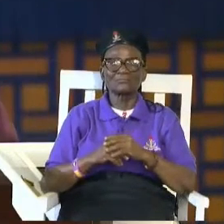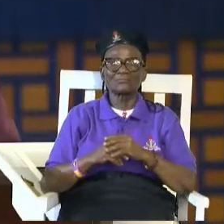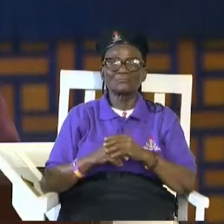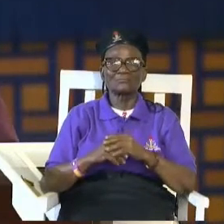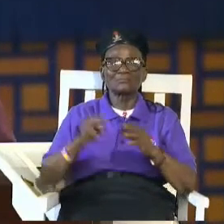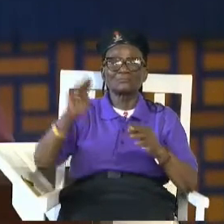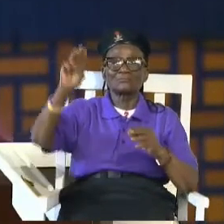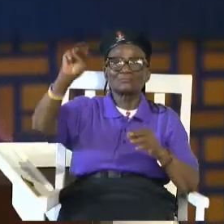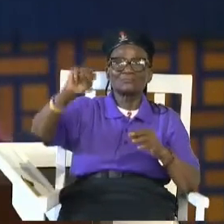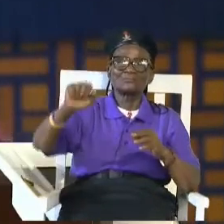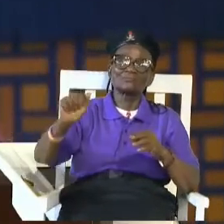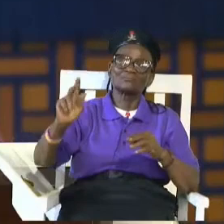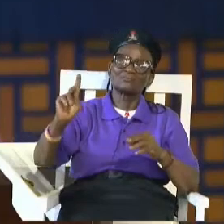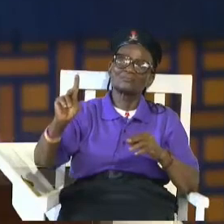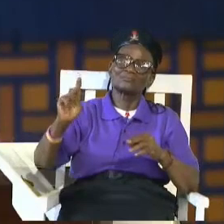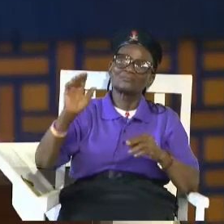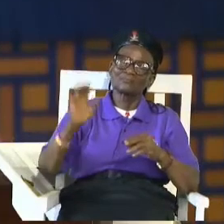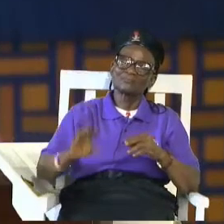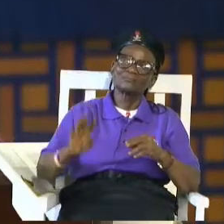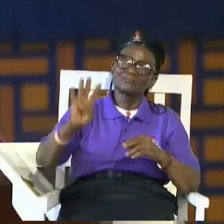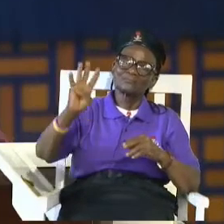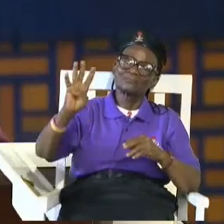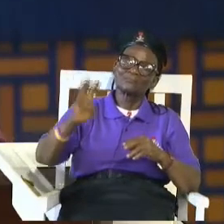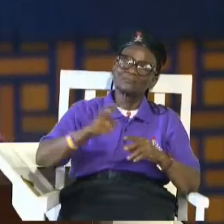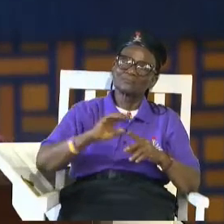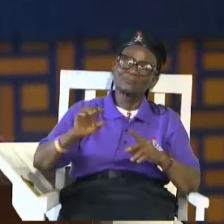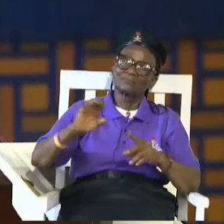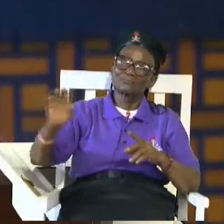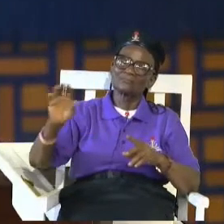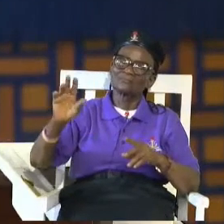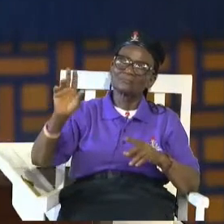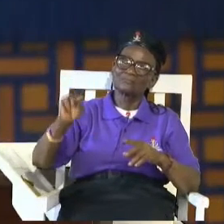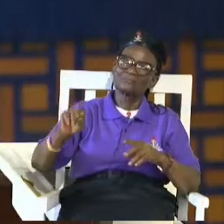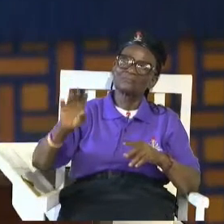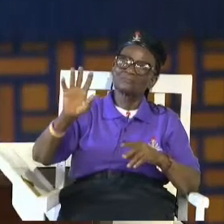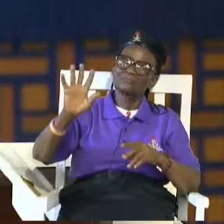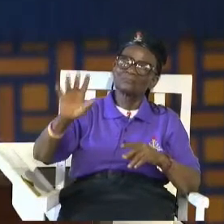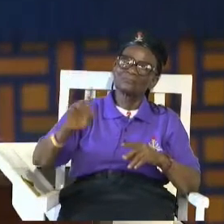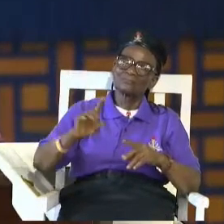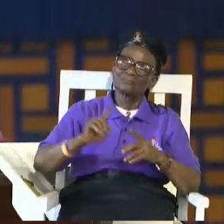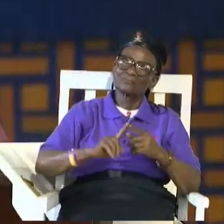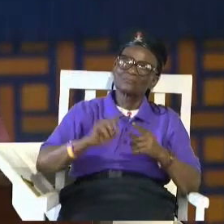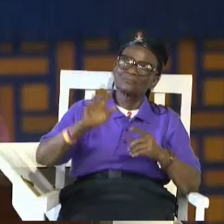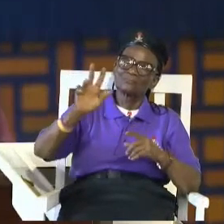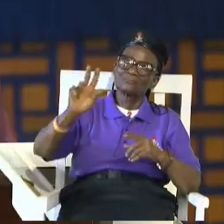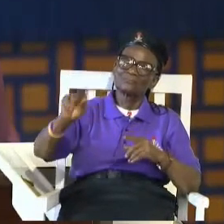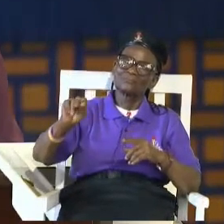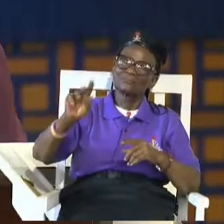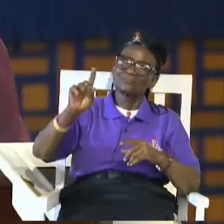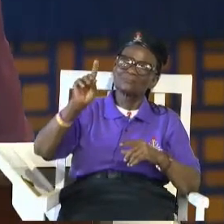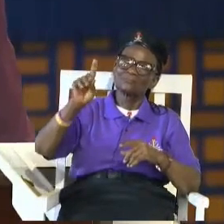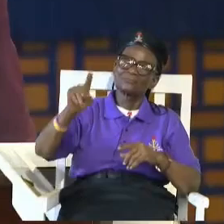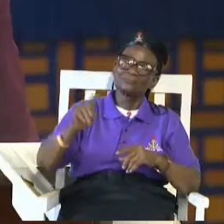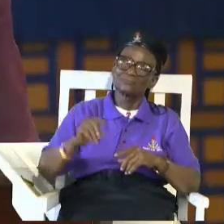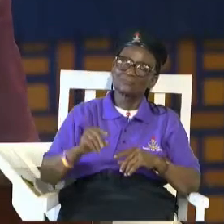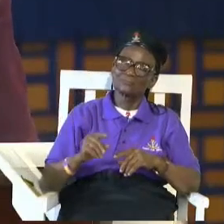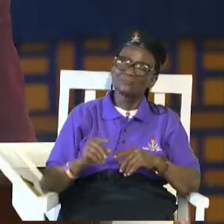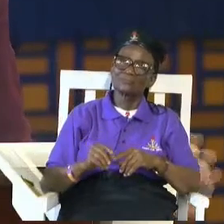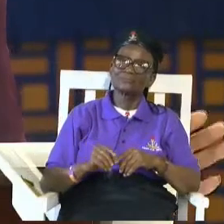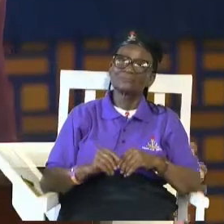Mark chapter 4, verse 35 to 41. Mark 4, 35